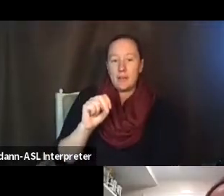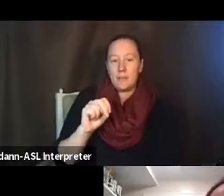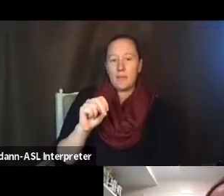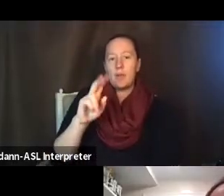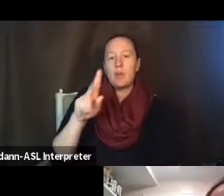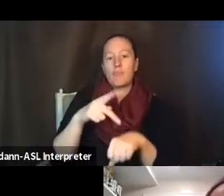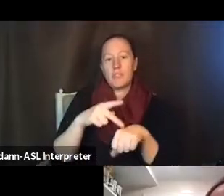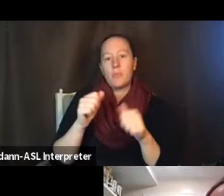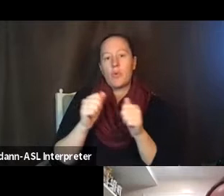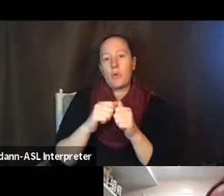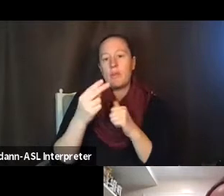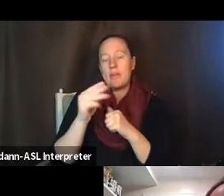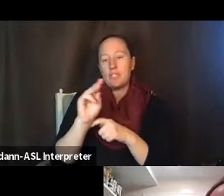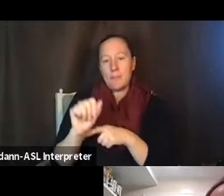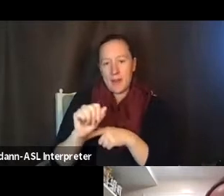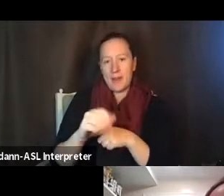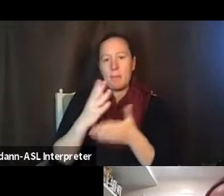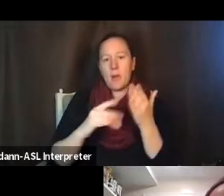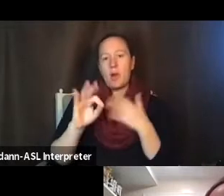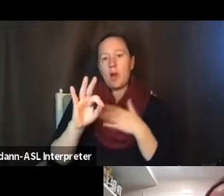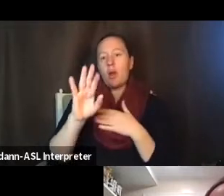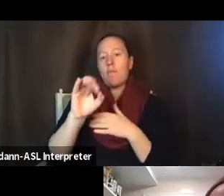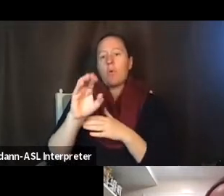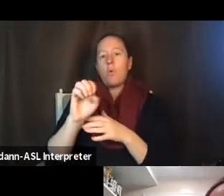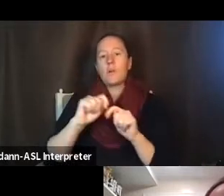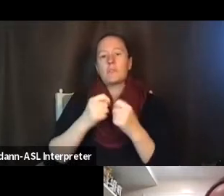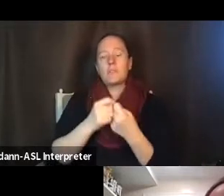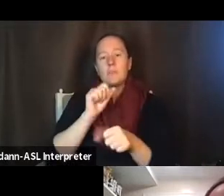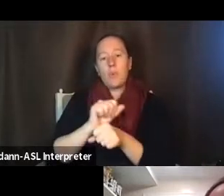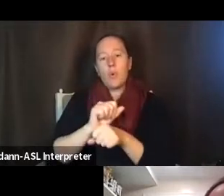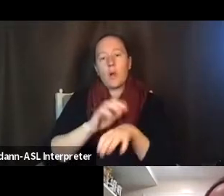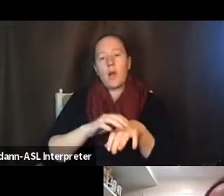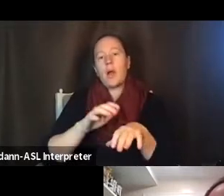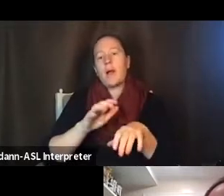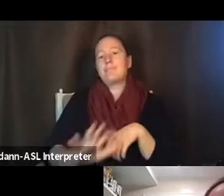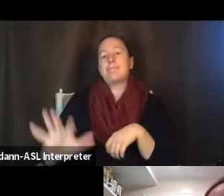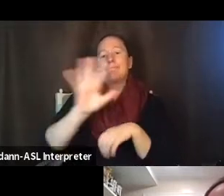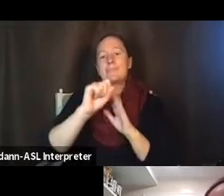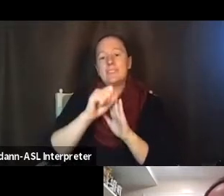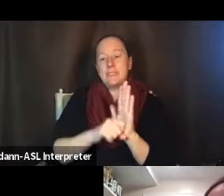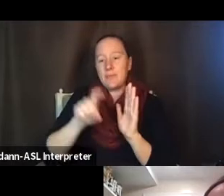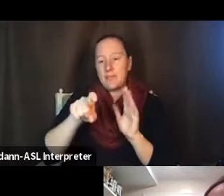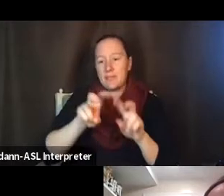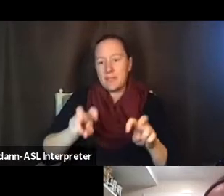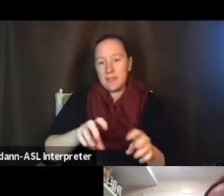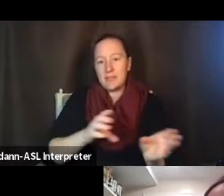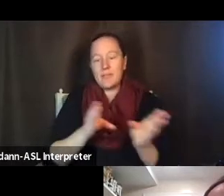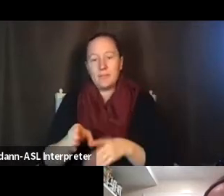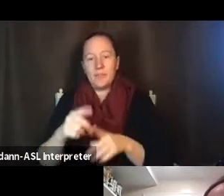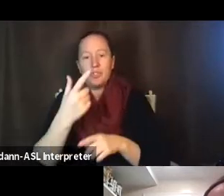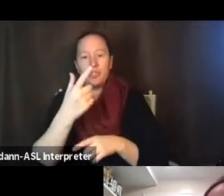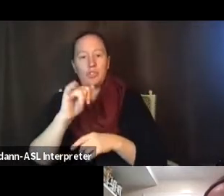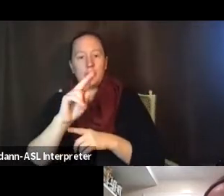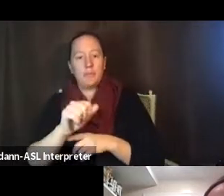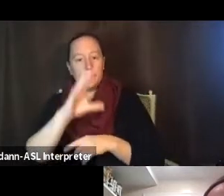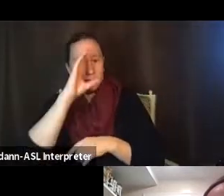with HMA and part of the core team that worked on the statewide needs assessment. Gina?